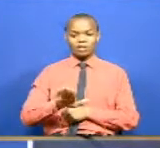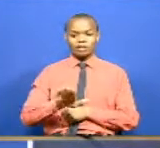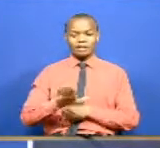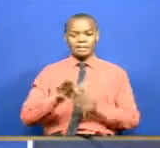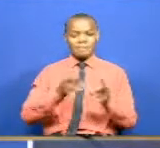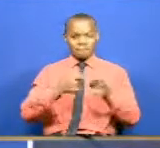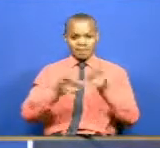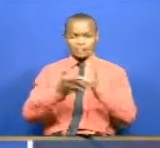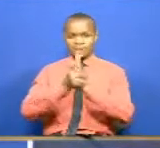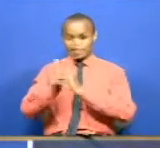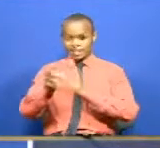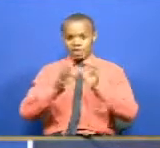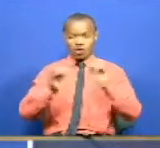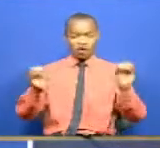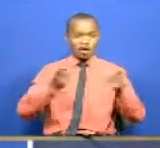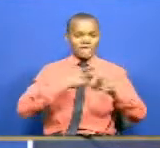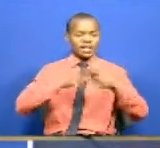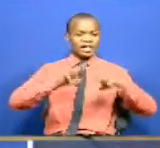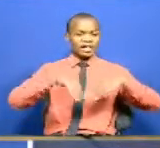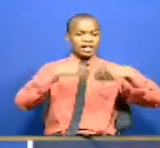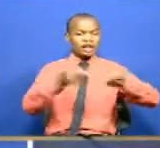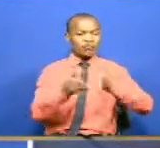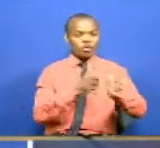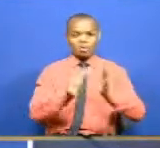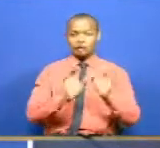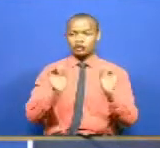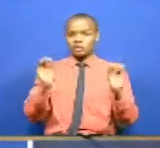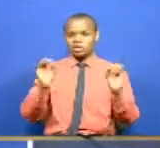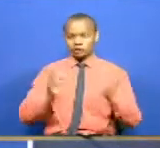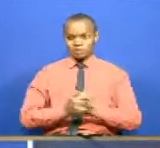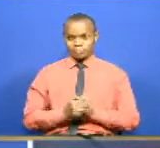But on the other hand, you should also not